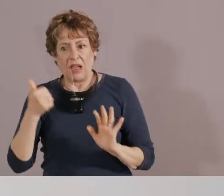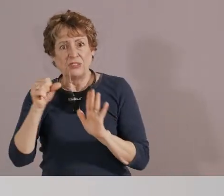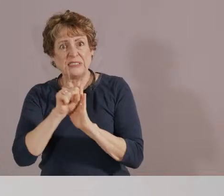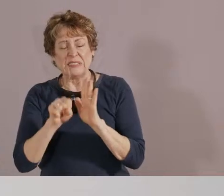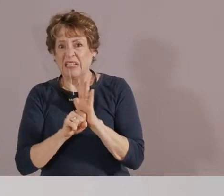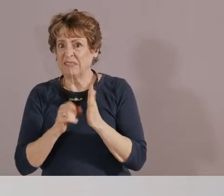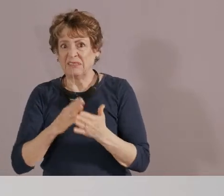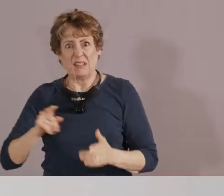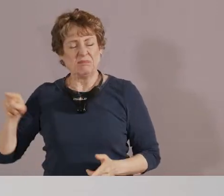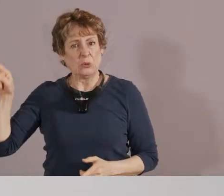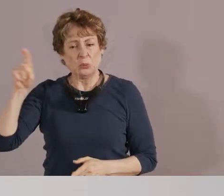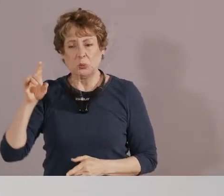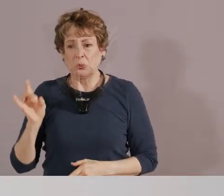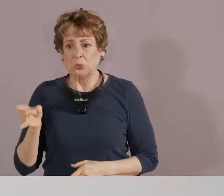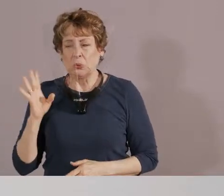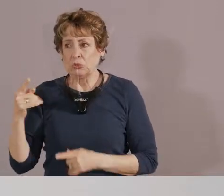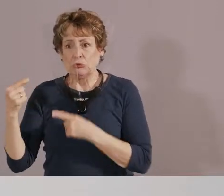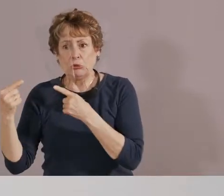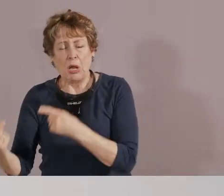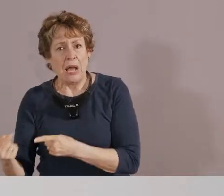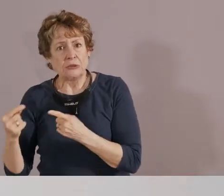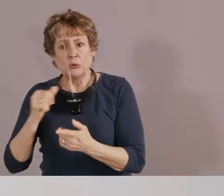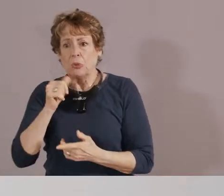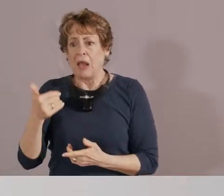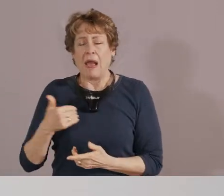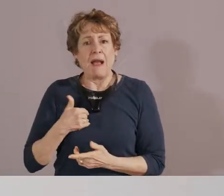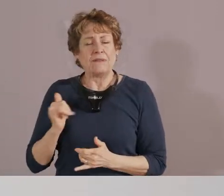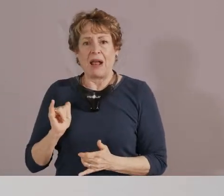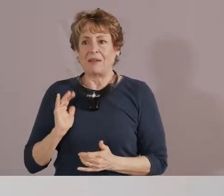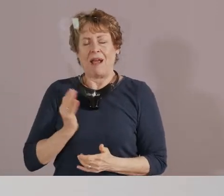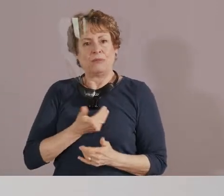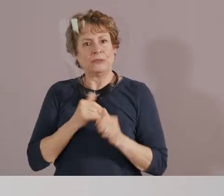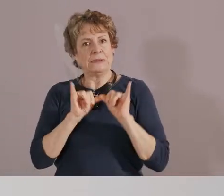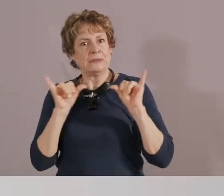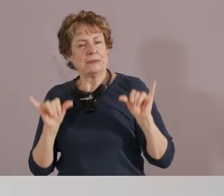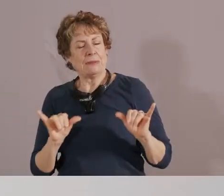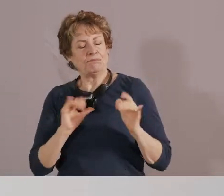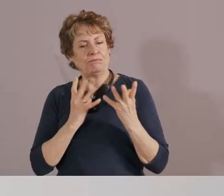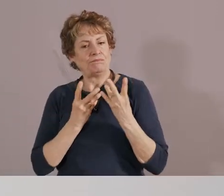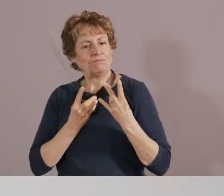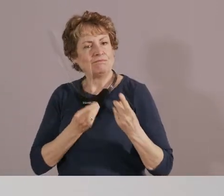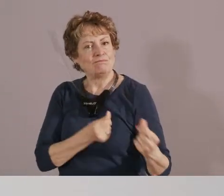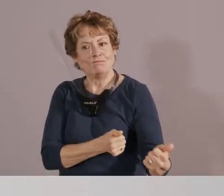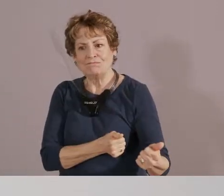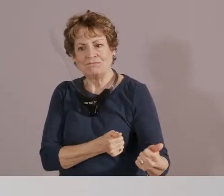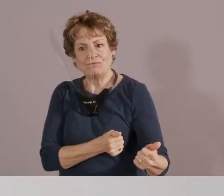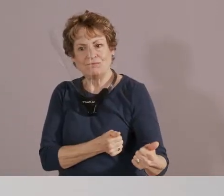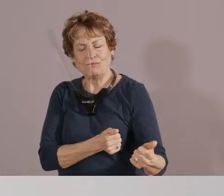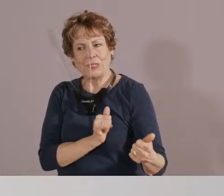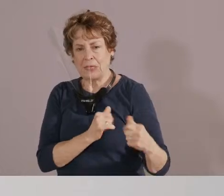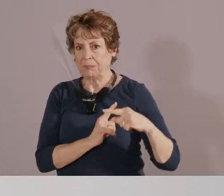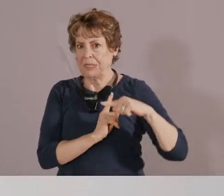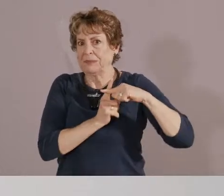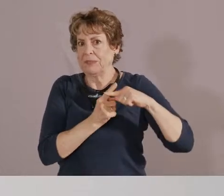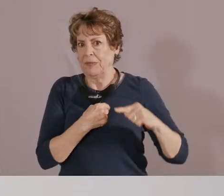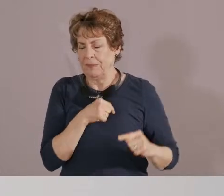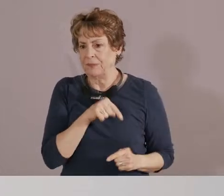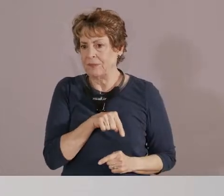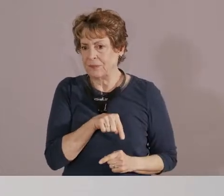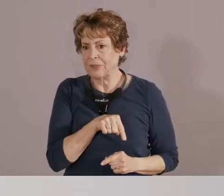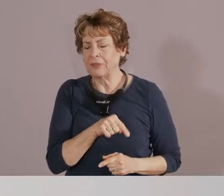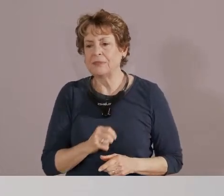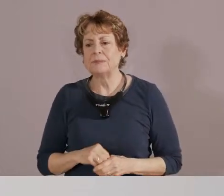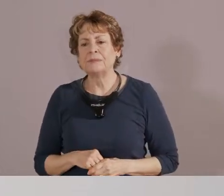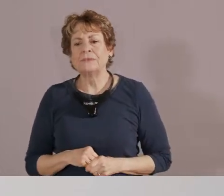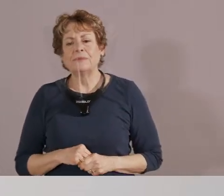Where do we go from here? I think that, encouraging people to make sure that they're wearing those masks and following the